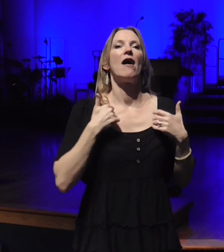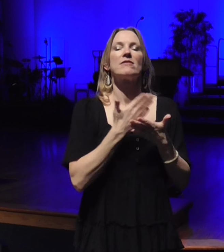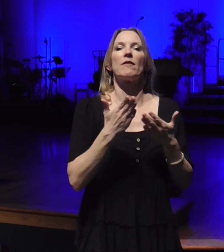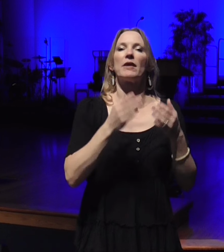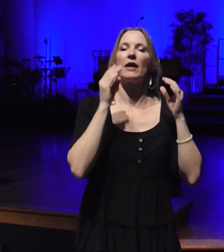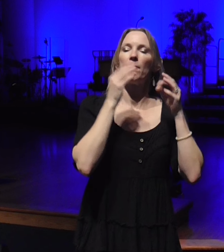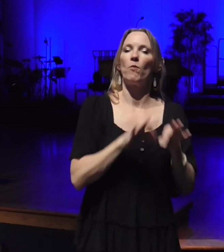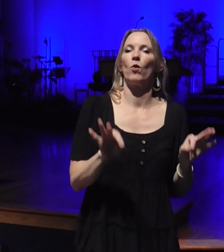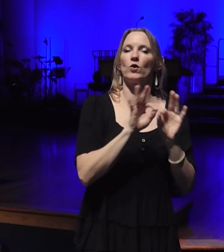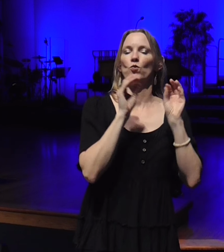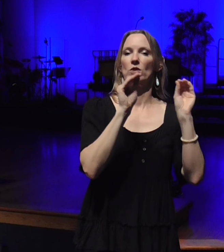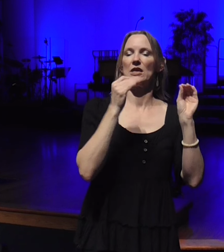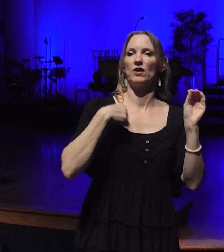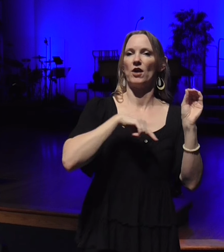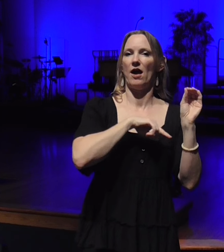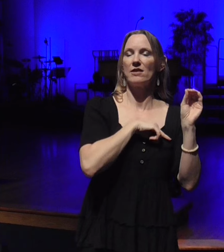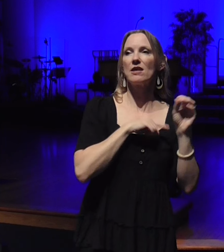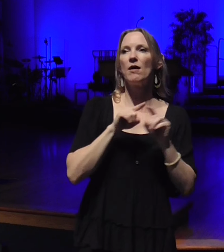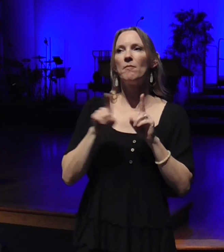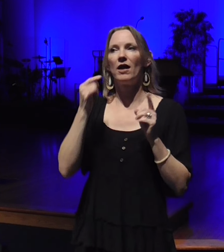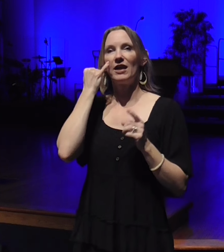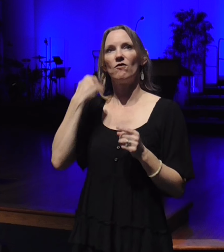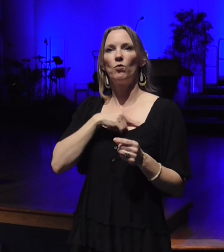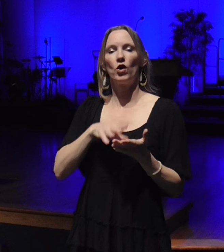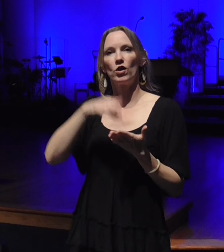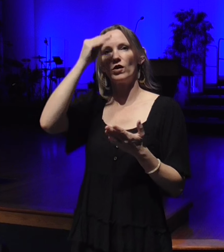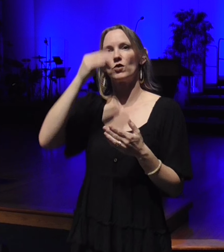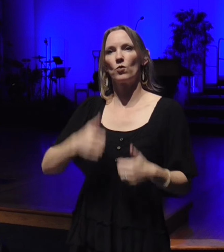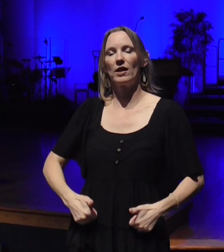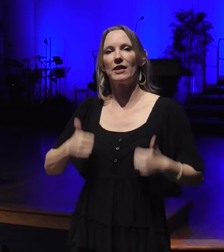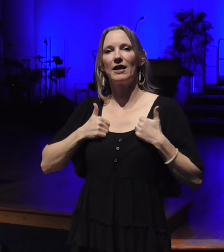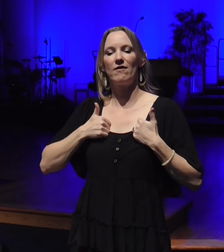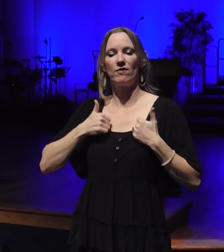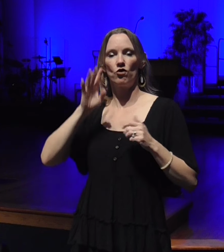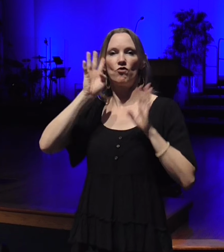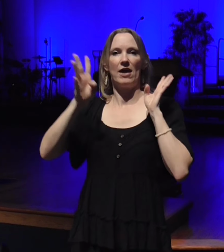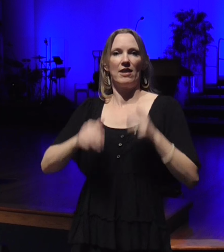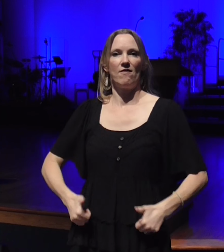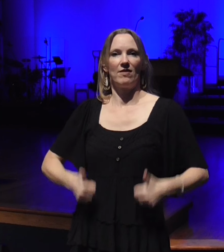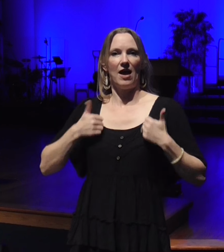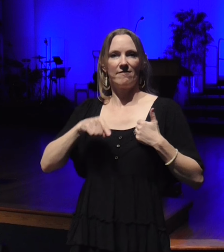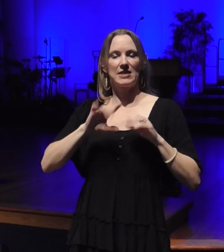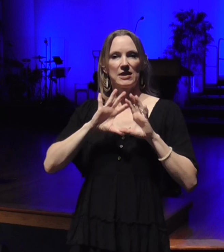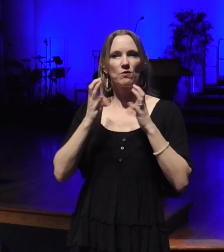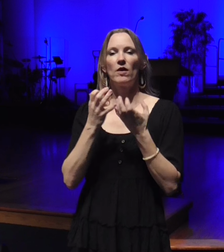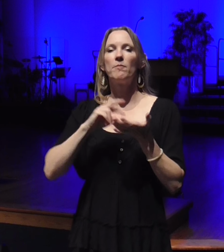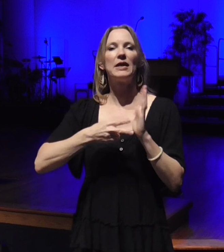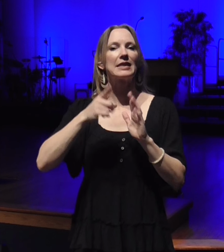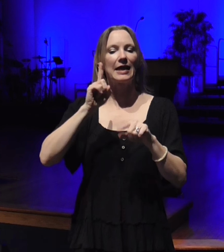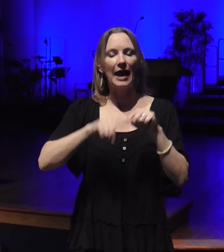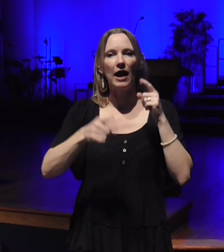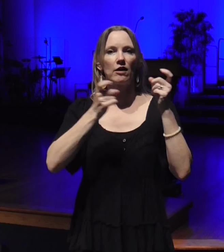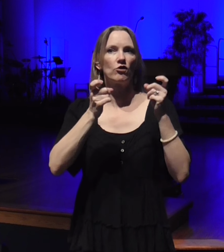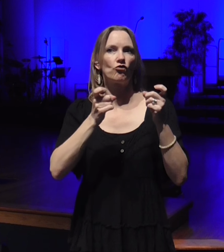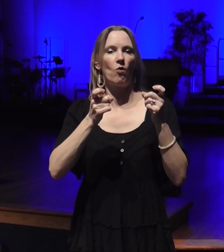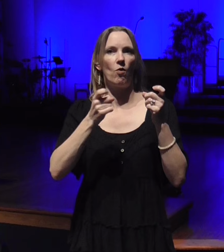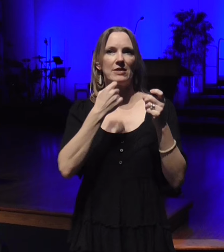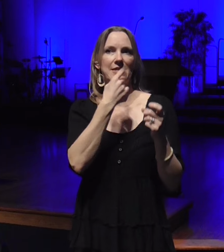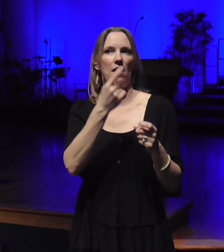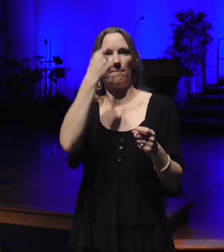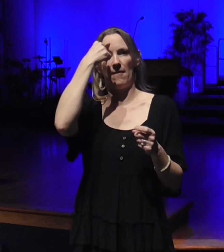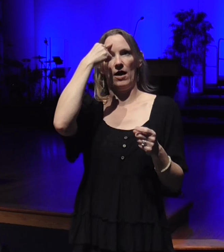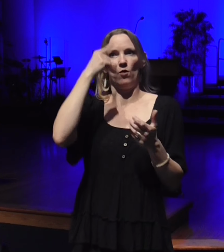important to teach us. But if we're learning to live creative lives in the world, we can't go around controlling and telling our mind what it should